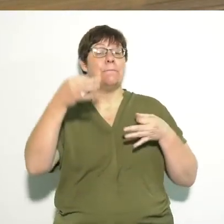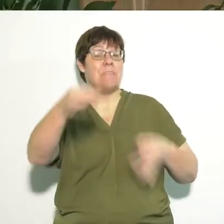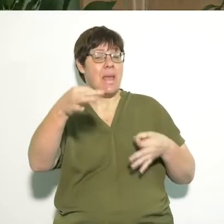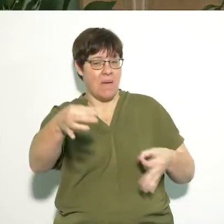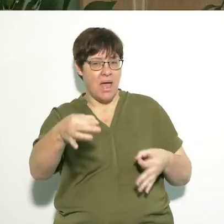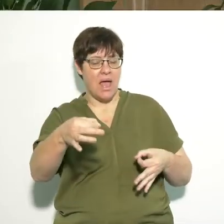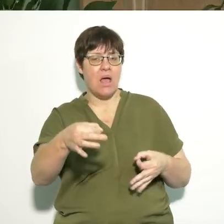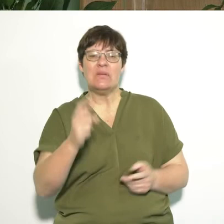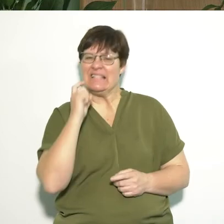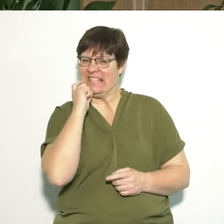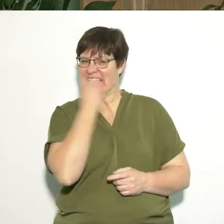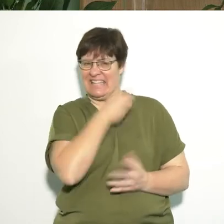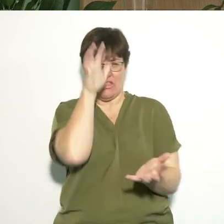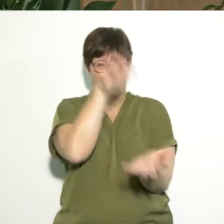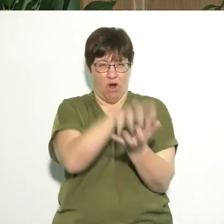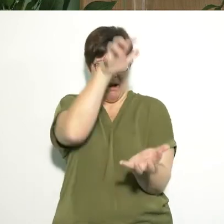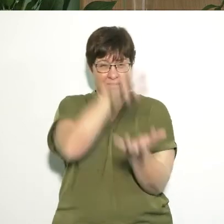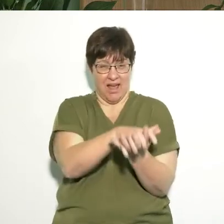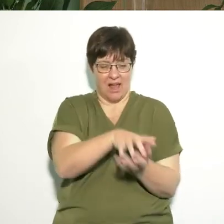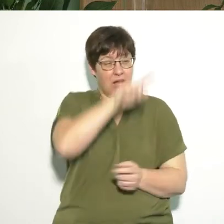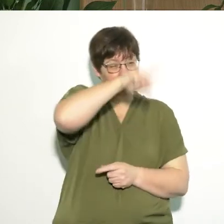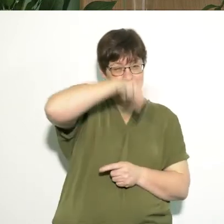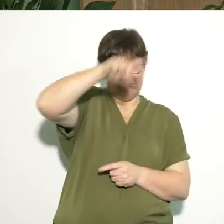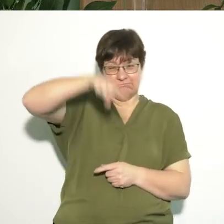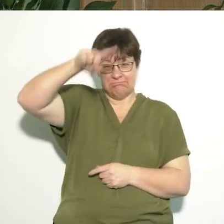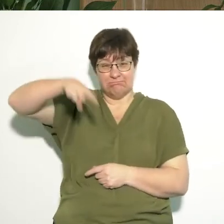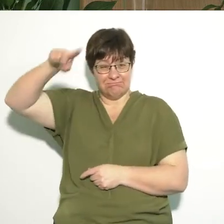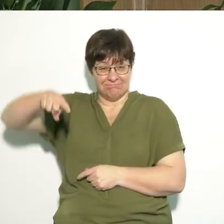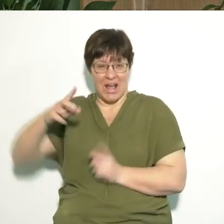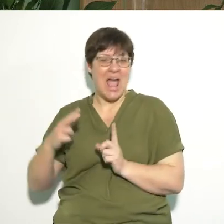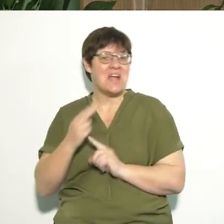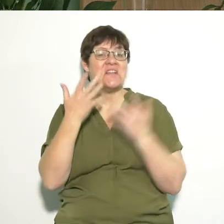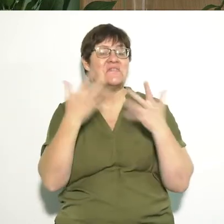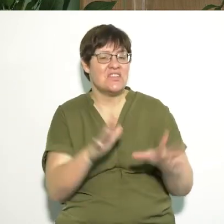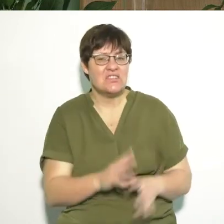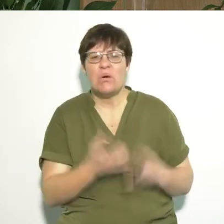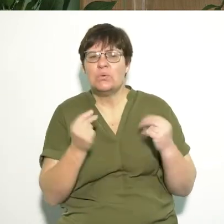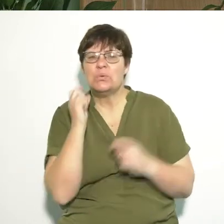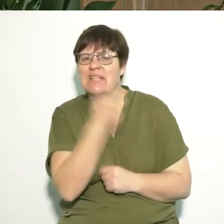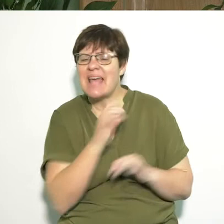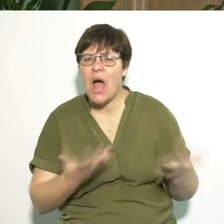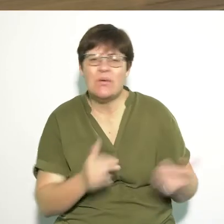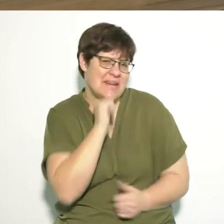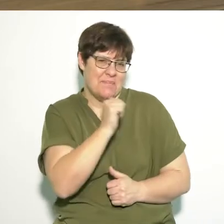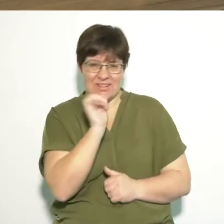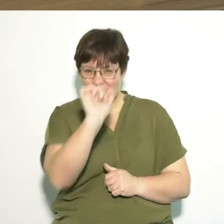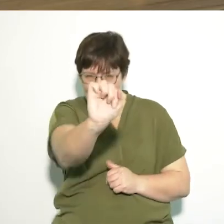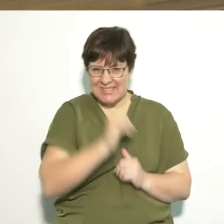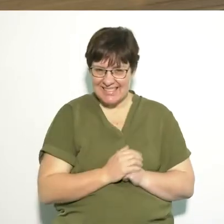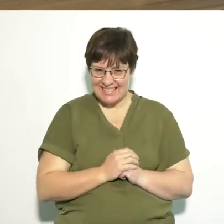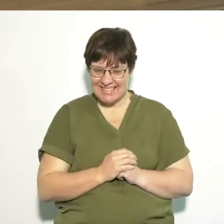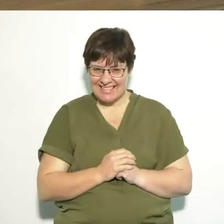paper and I've cut out some teeth for us. So my teeth are already cut out. How do you do teeth? It doesn't